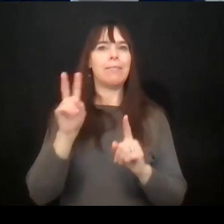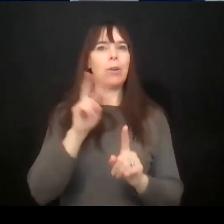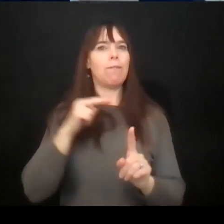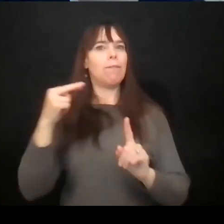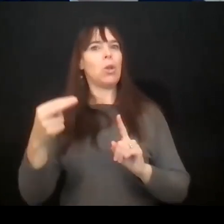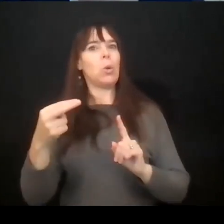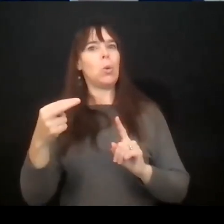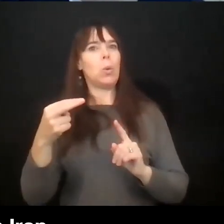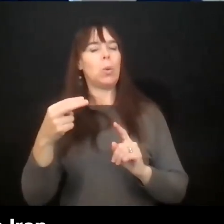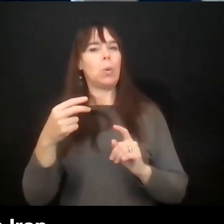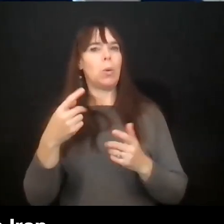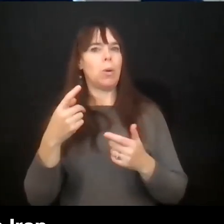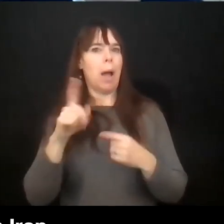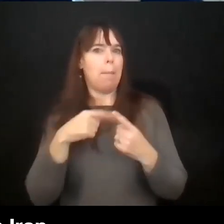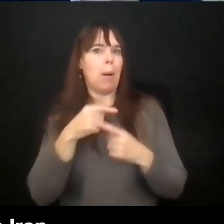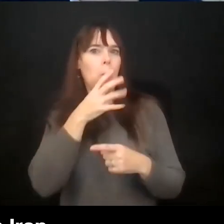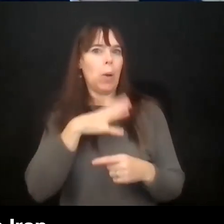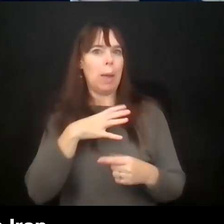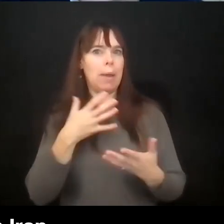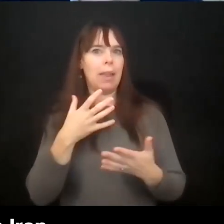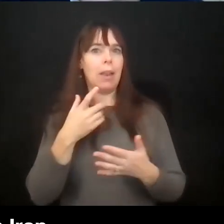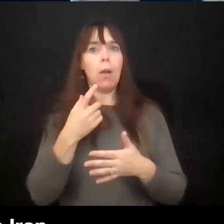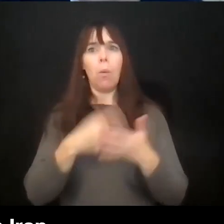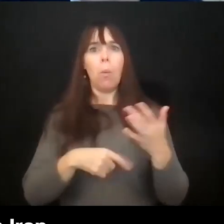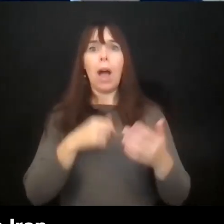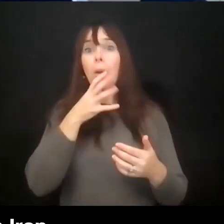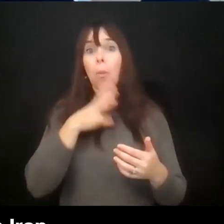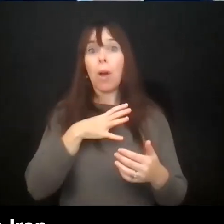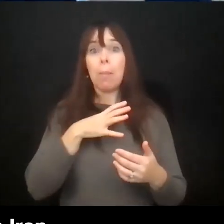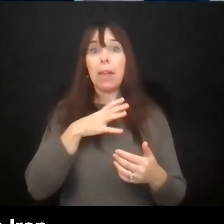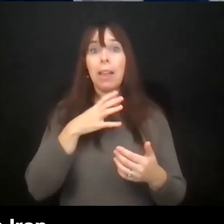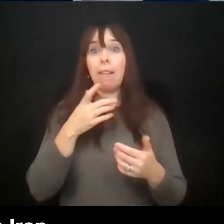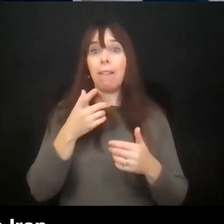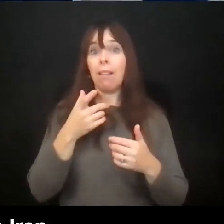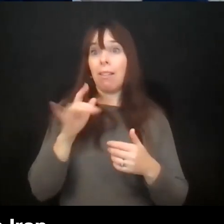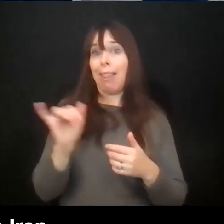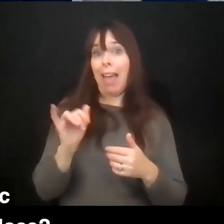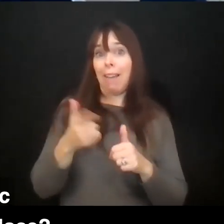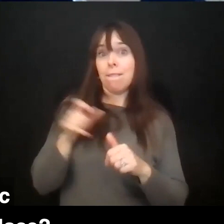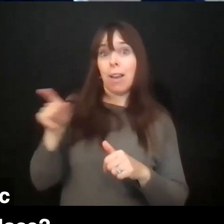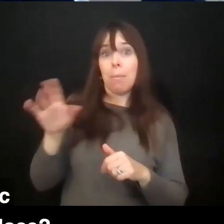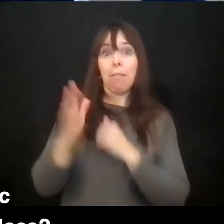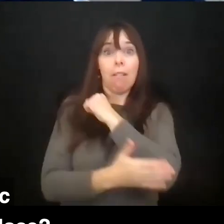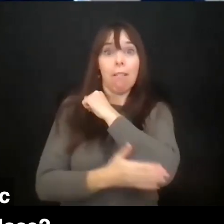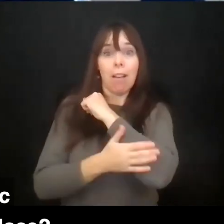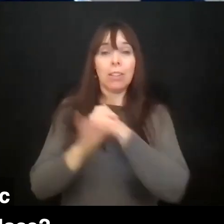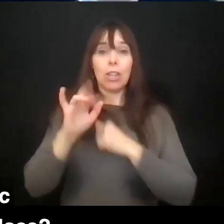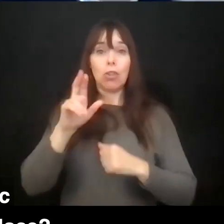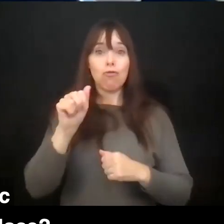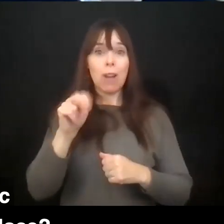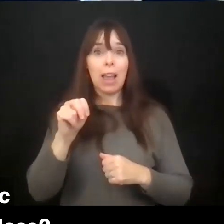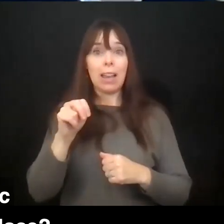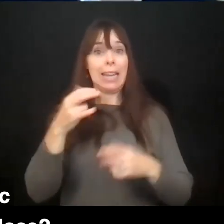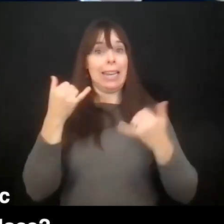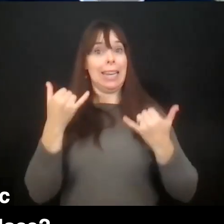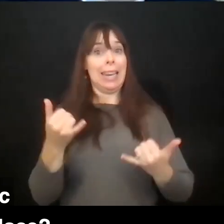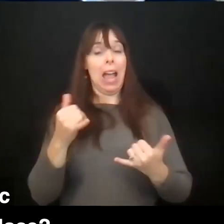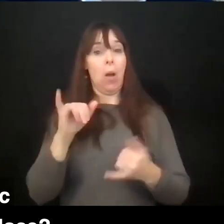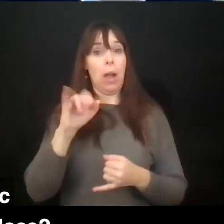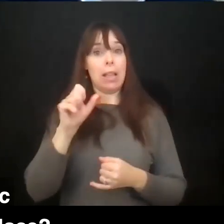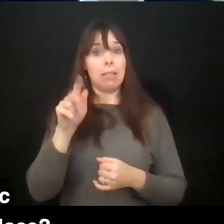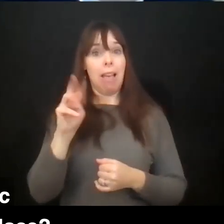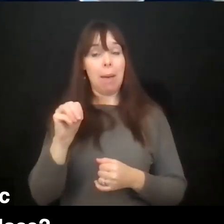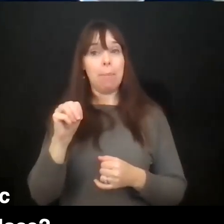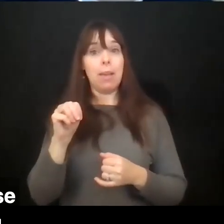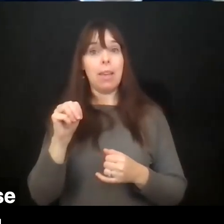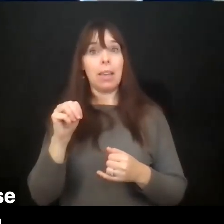of women. What are women like in Iran? now that the Islamic Revolution has